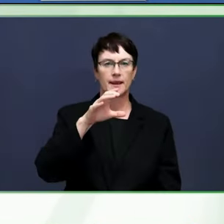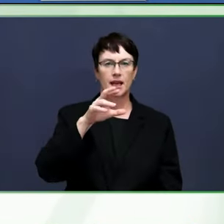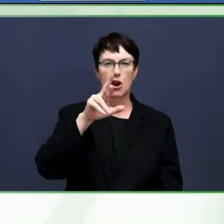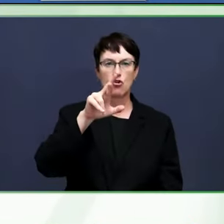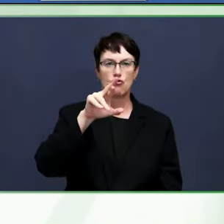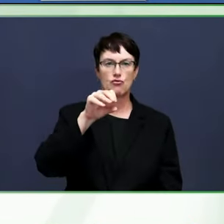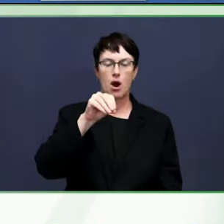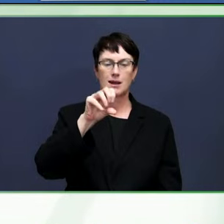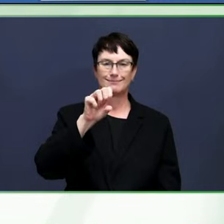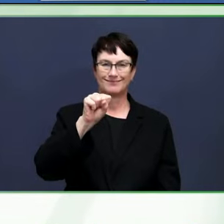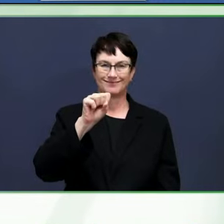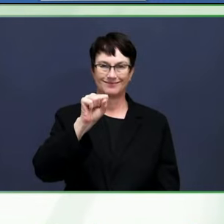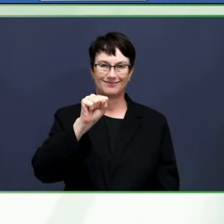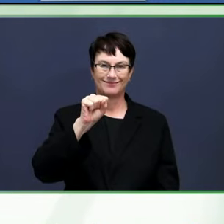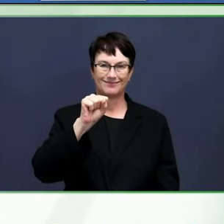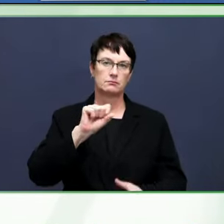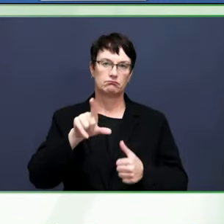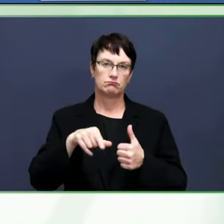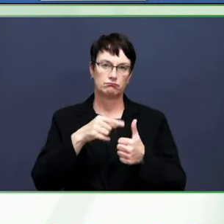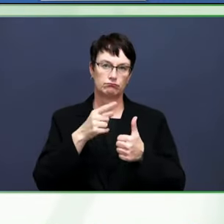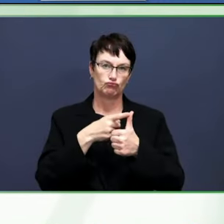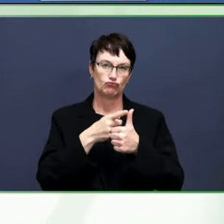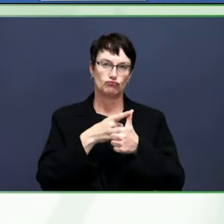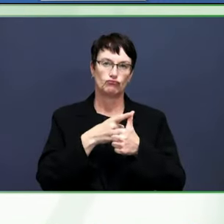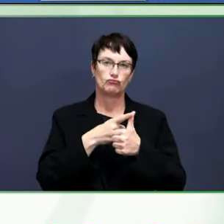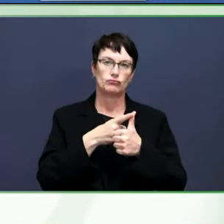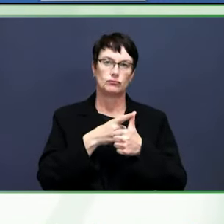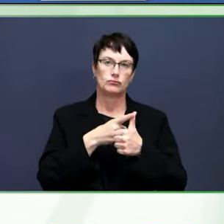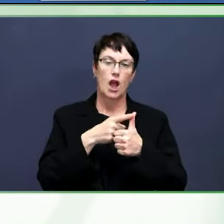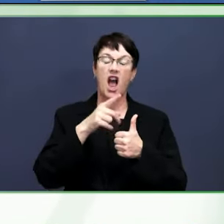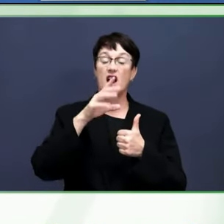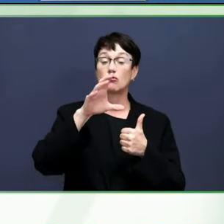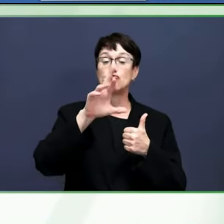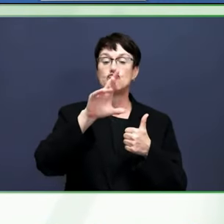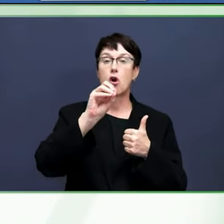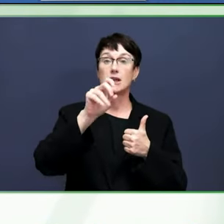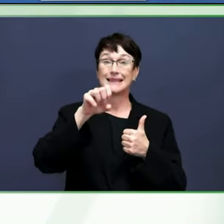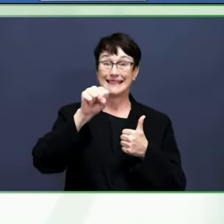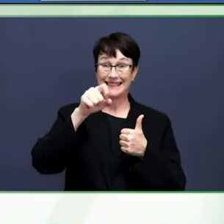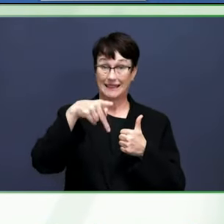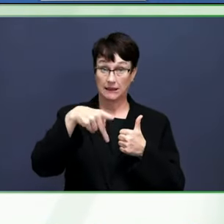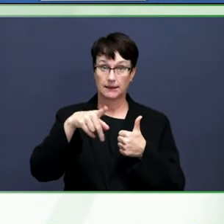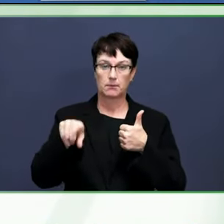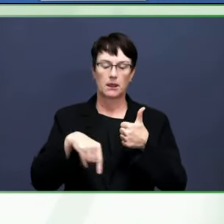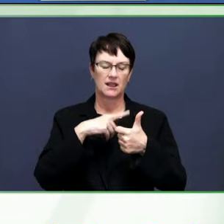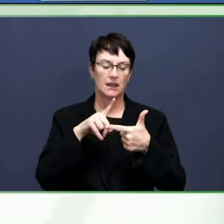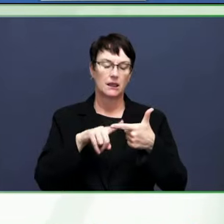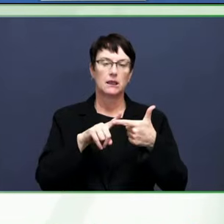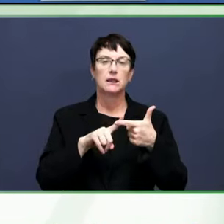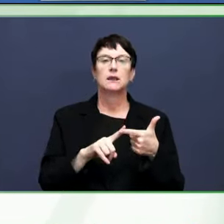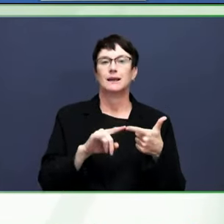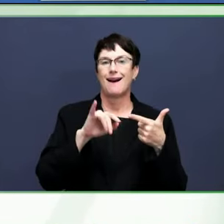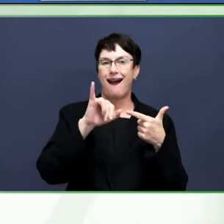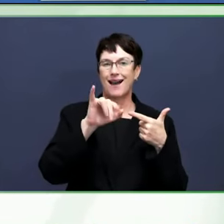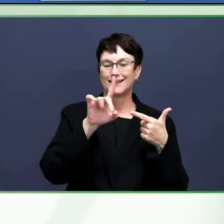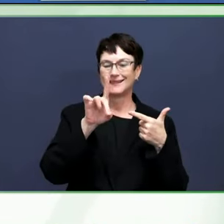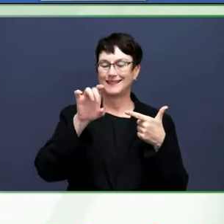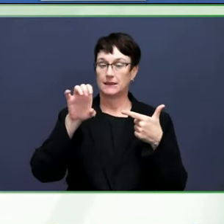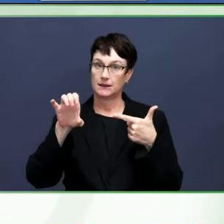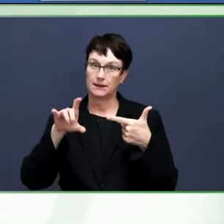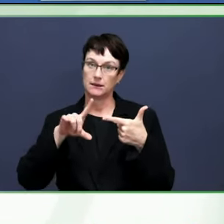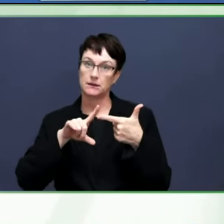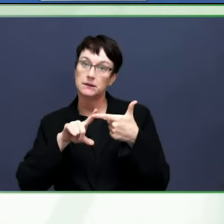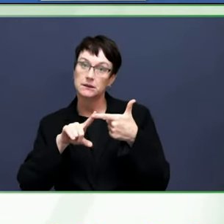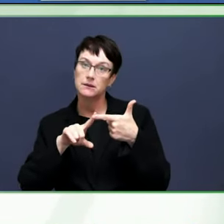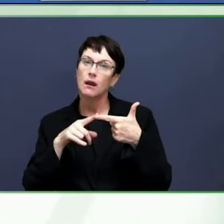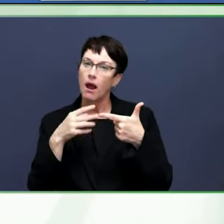is IDE, which is inclusive digital education. And we've done recommendations based on the Swedish system